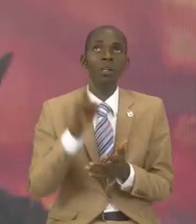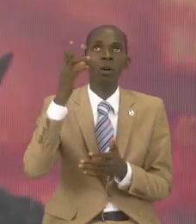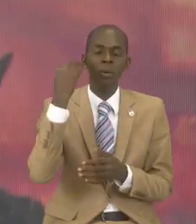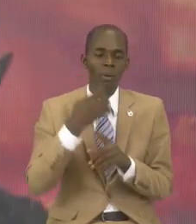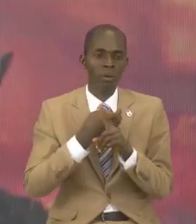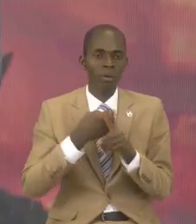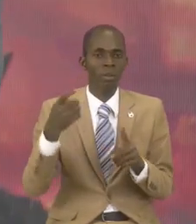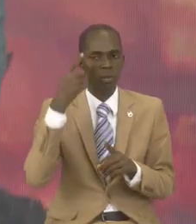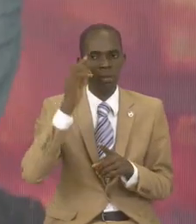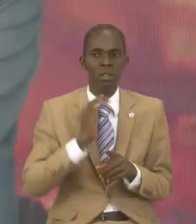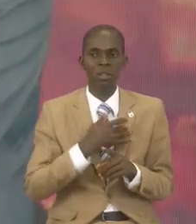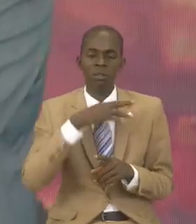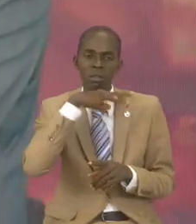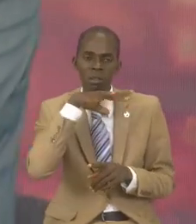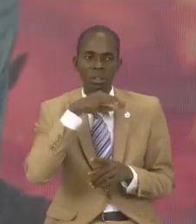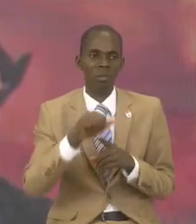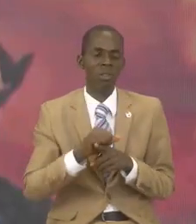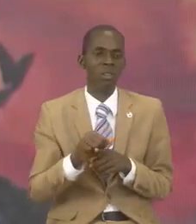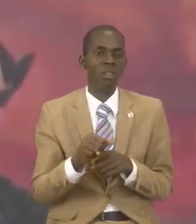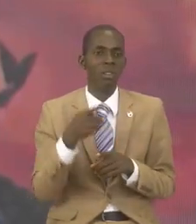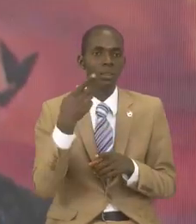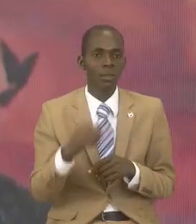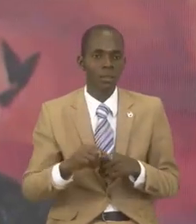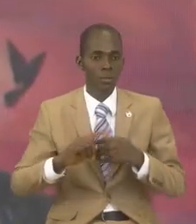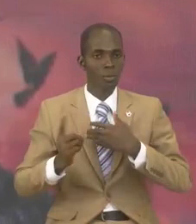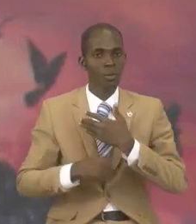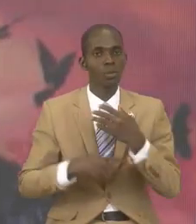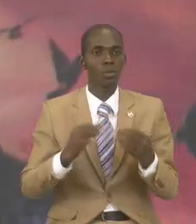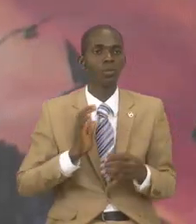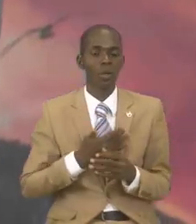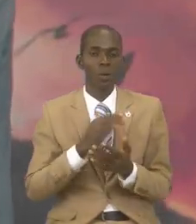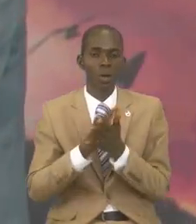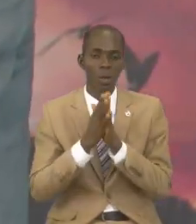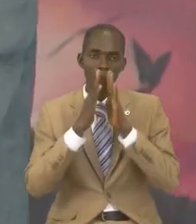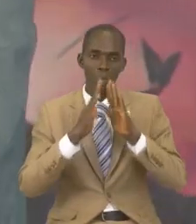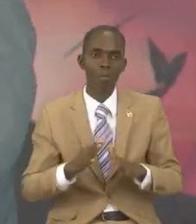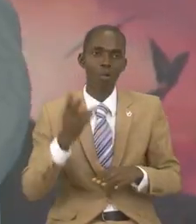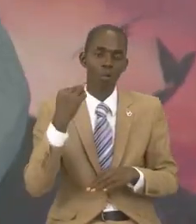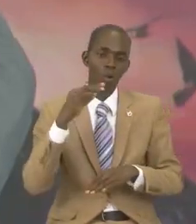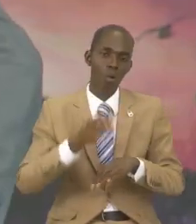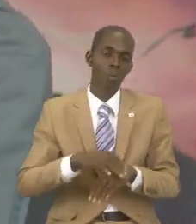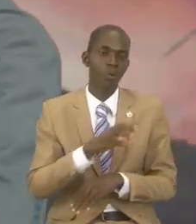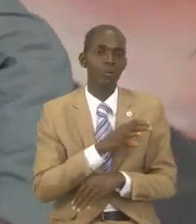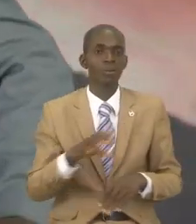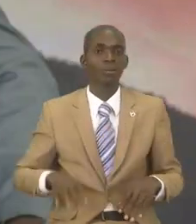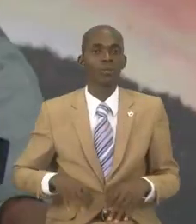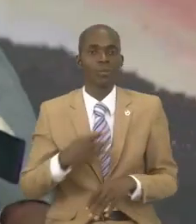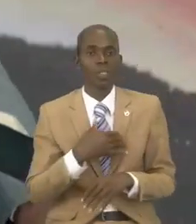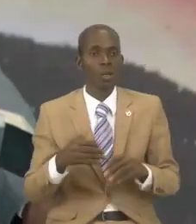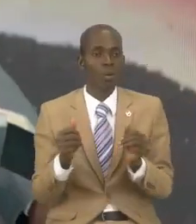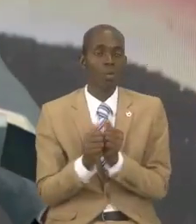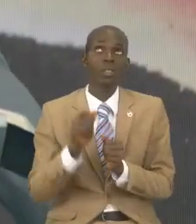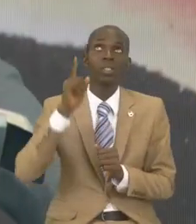for iniquities. The chastisement of our peace was upon him. And with the